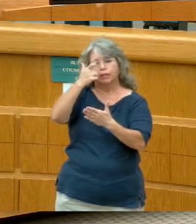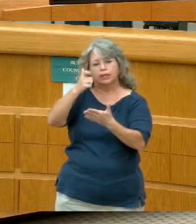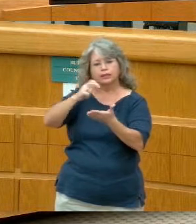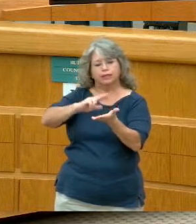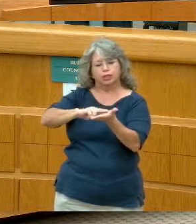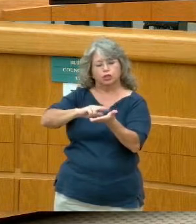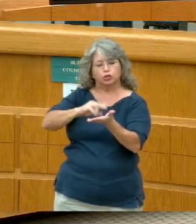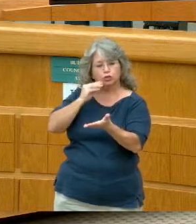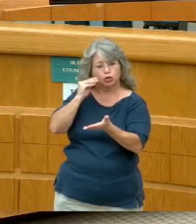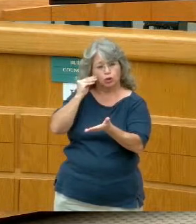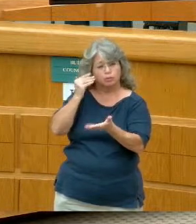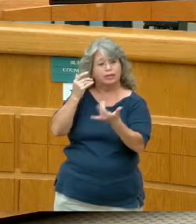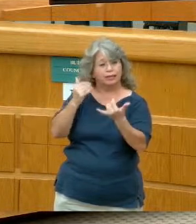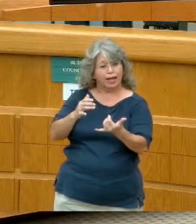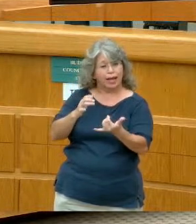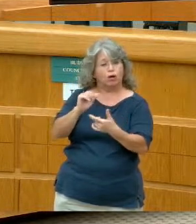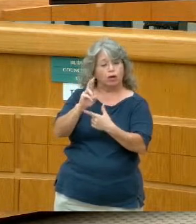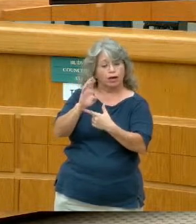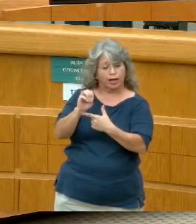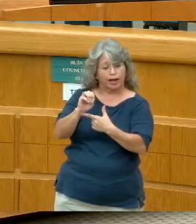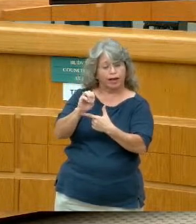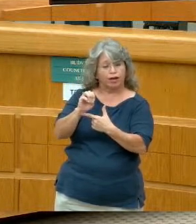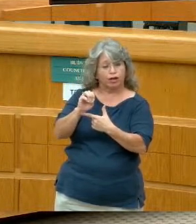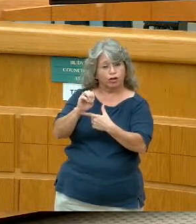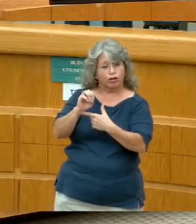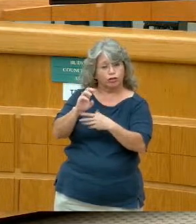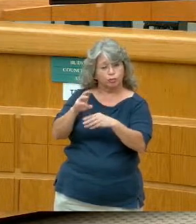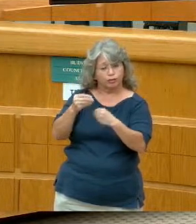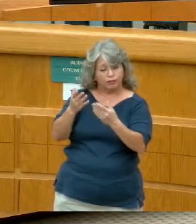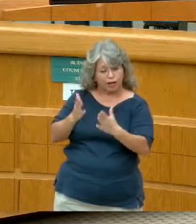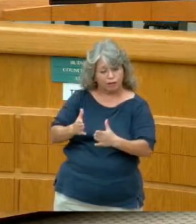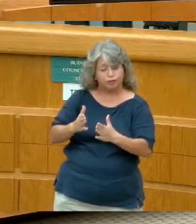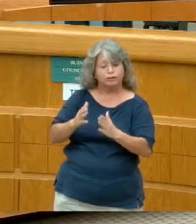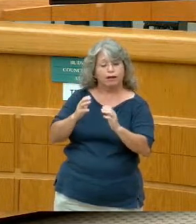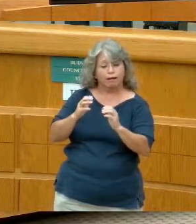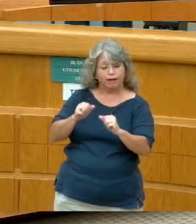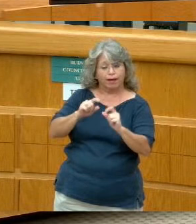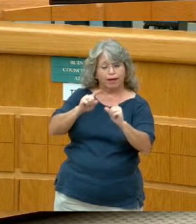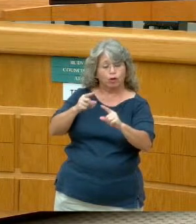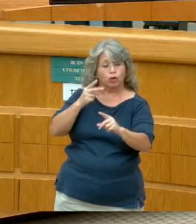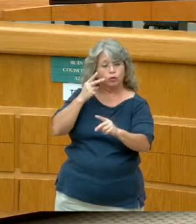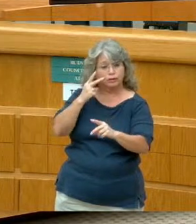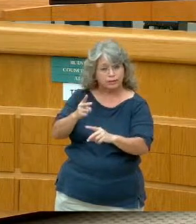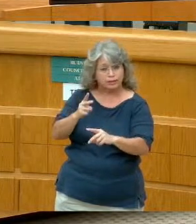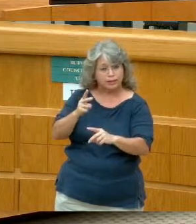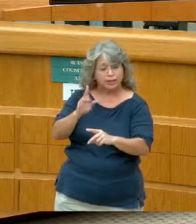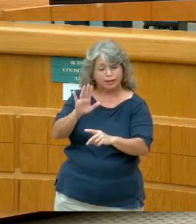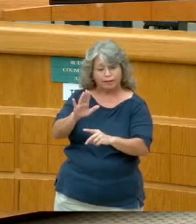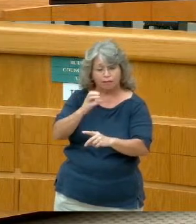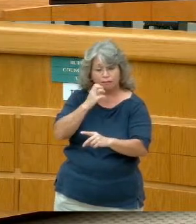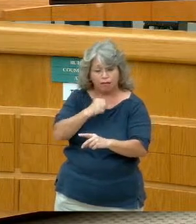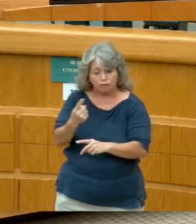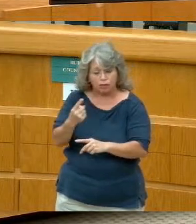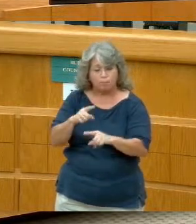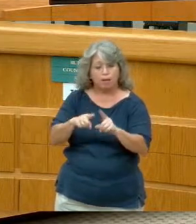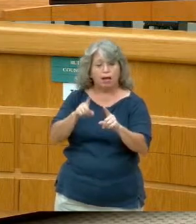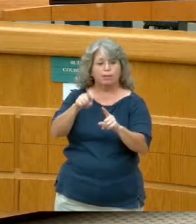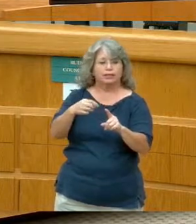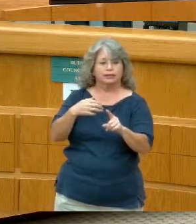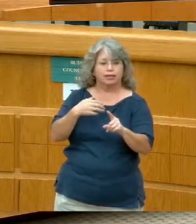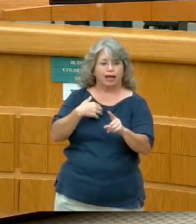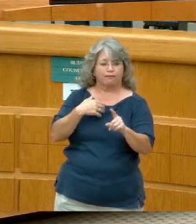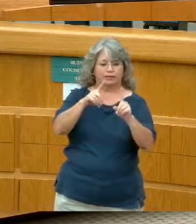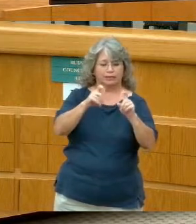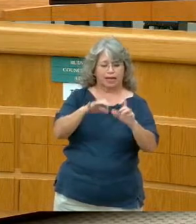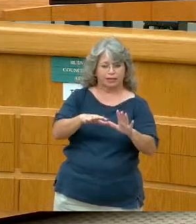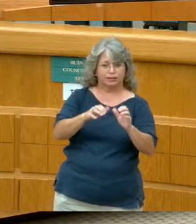of nursing homes. Now the caretakers are allowed to actually go and see their residents, but they do have to get tested. They have to have a negative test